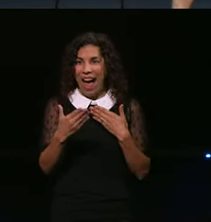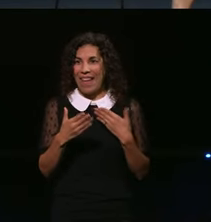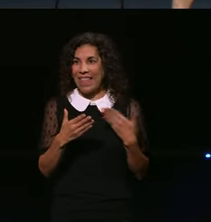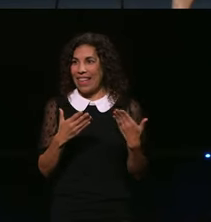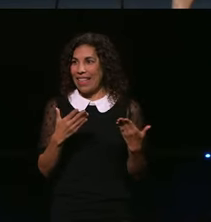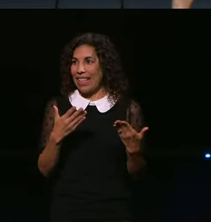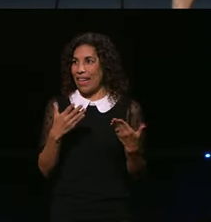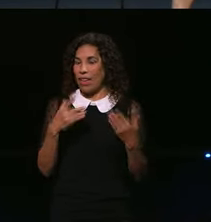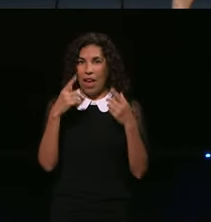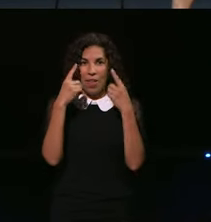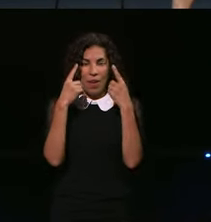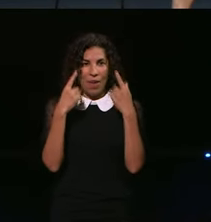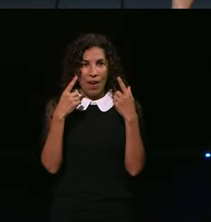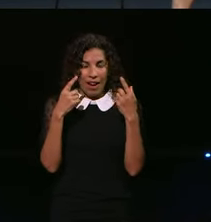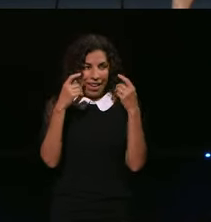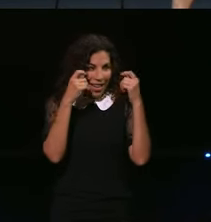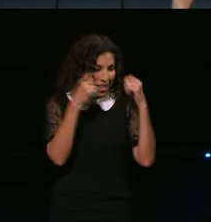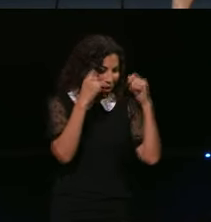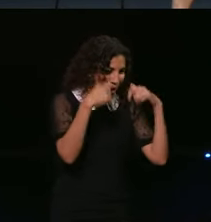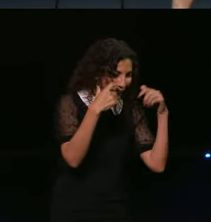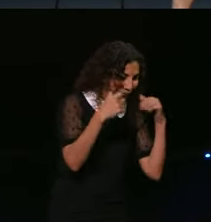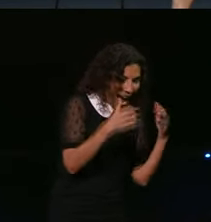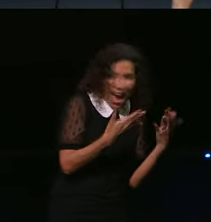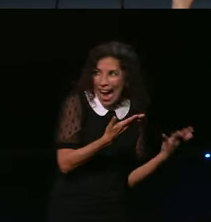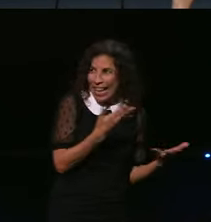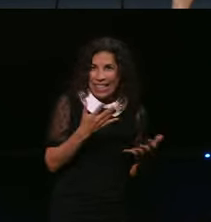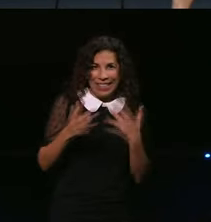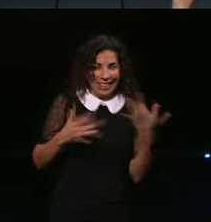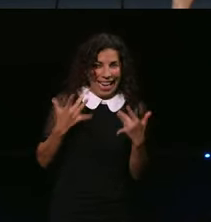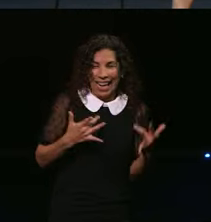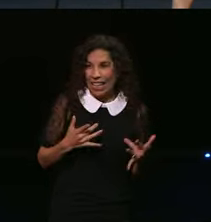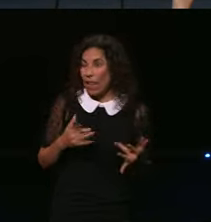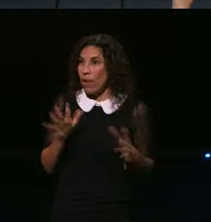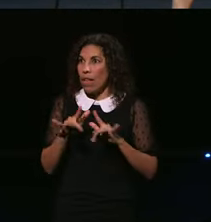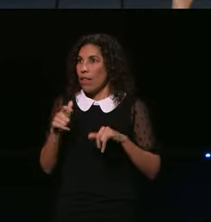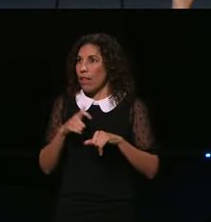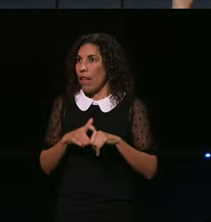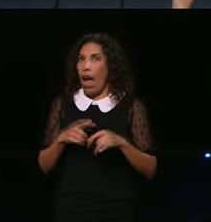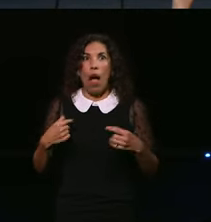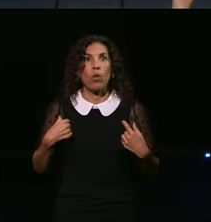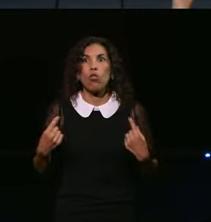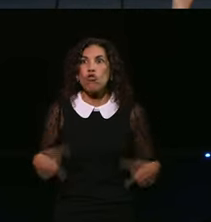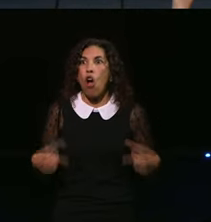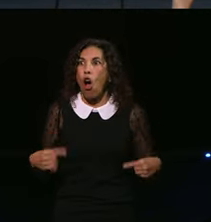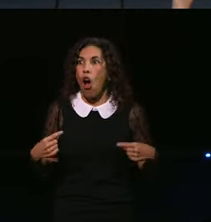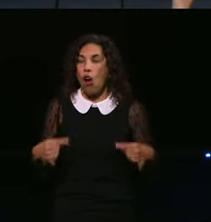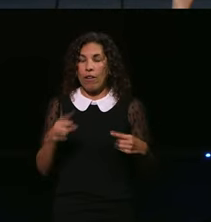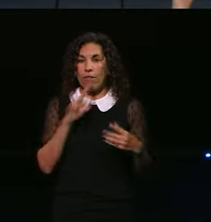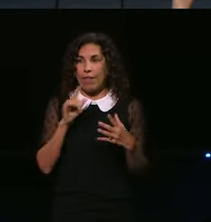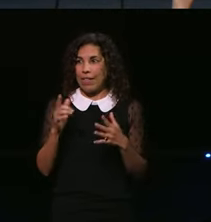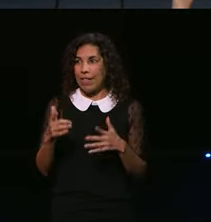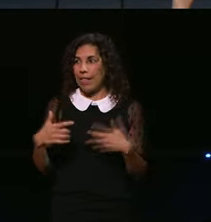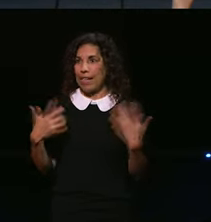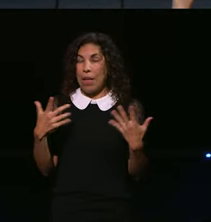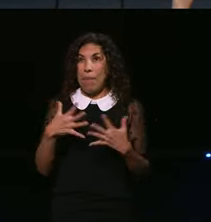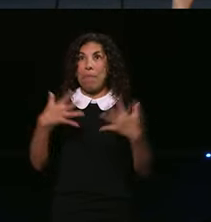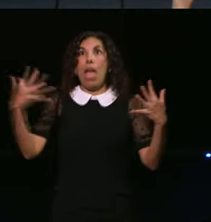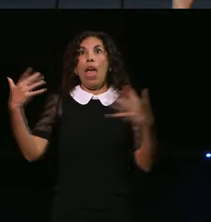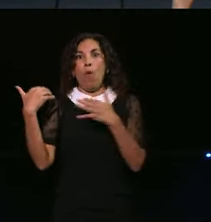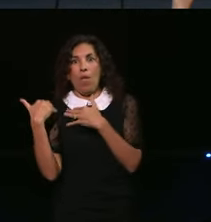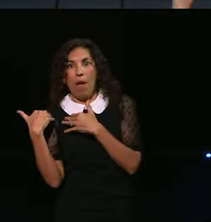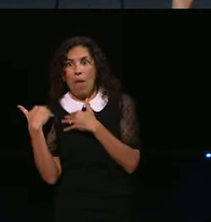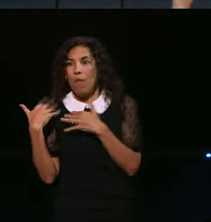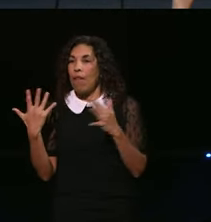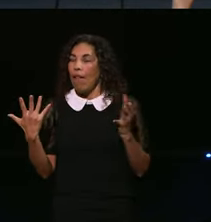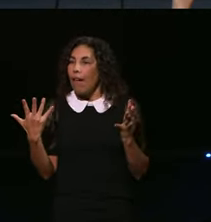You probably wept or screamed into the corner. Yeah, because I was at the same time nervous, because it's such a big responsibility. You know, it's about